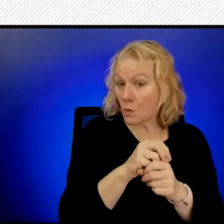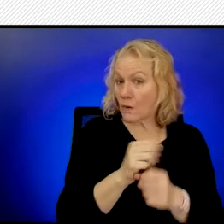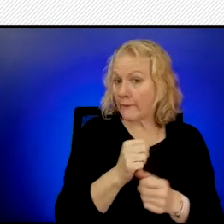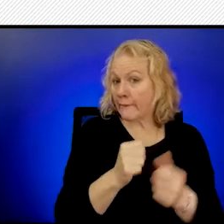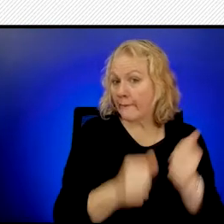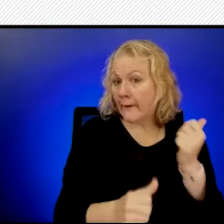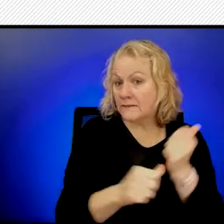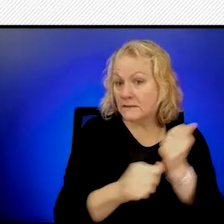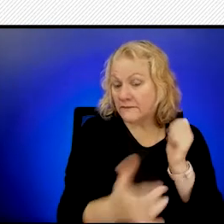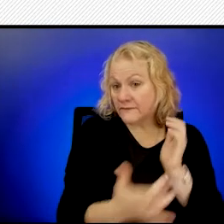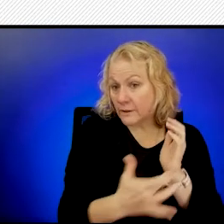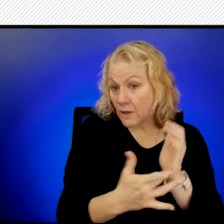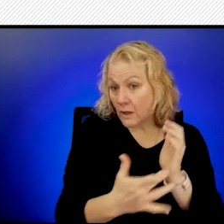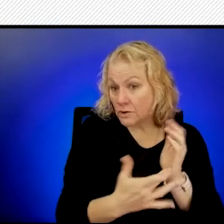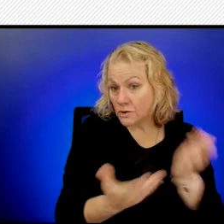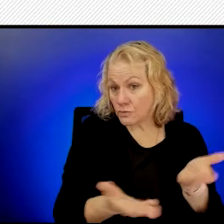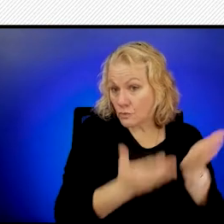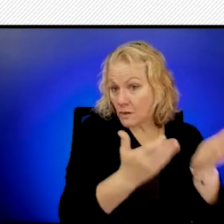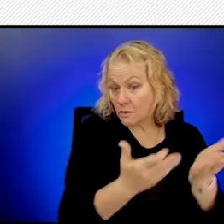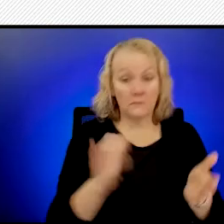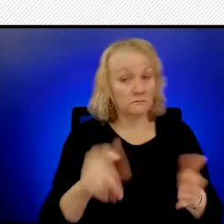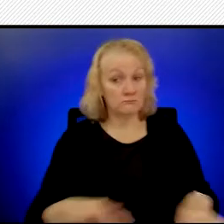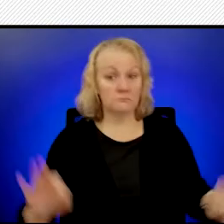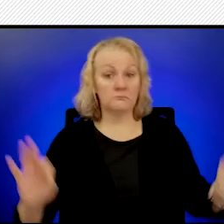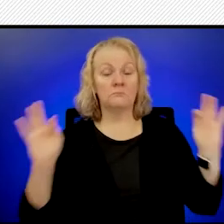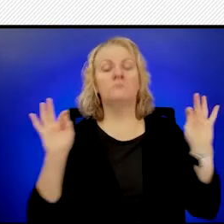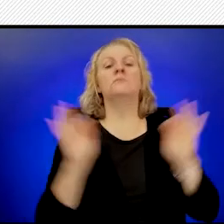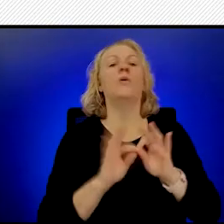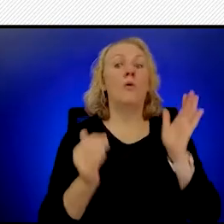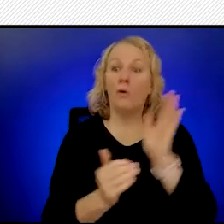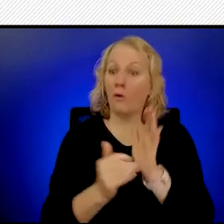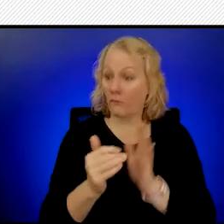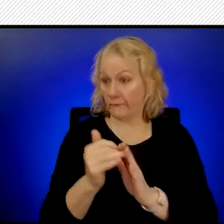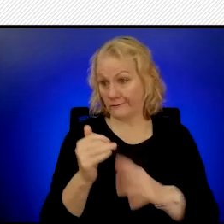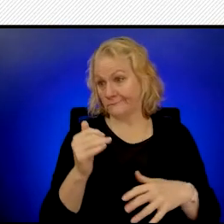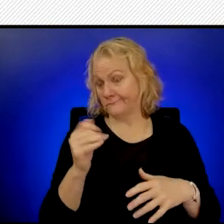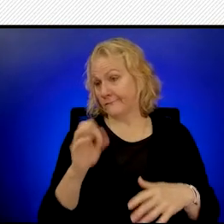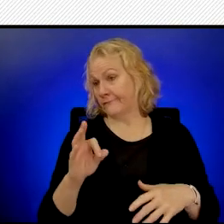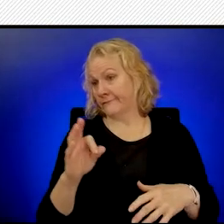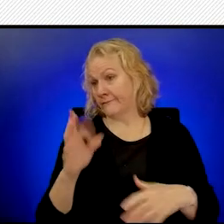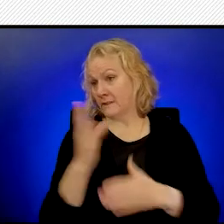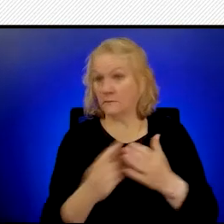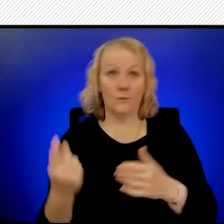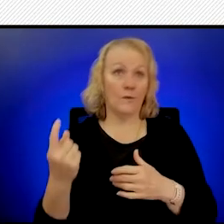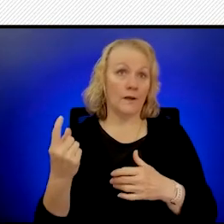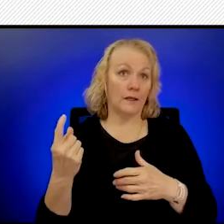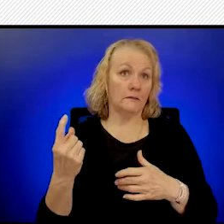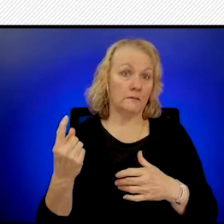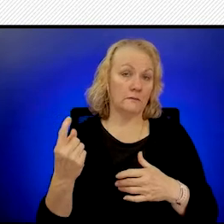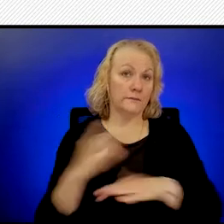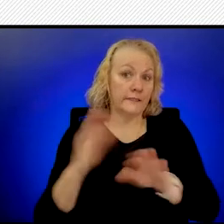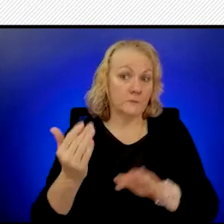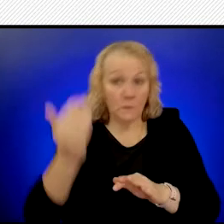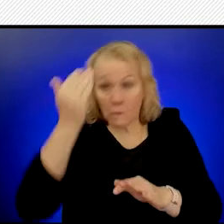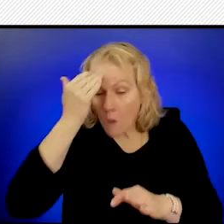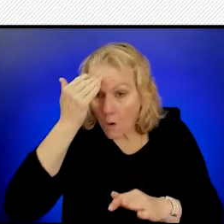technology recommendations. So that's real important. A lot of times, if somebody doesn't know what